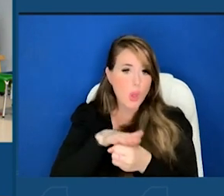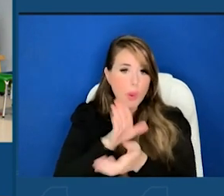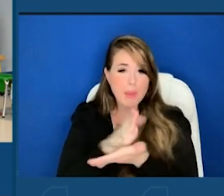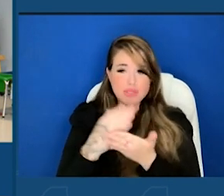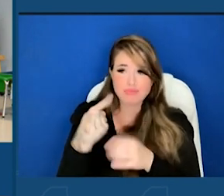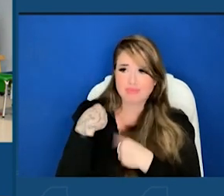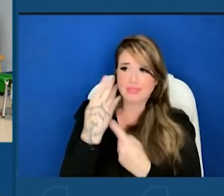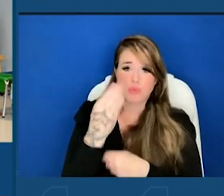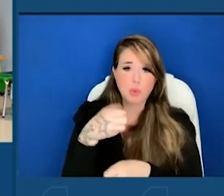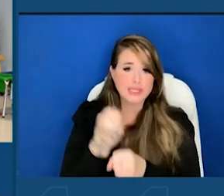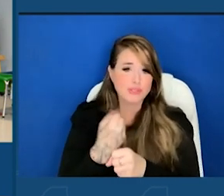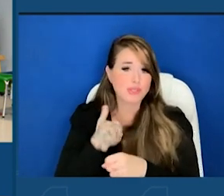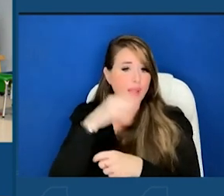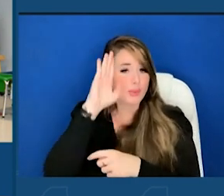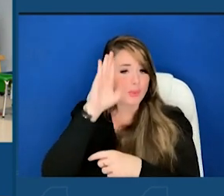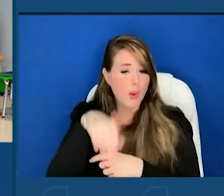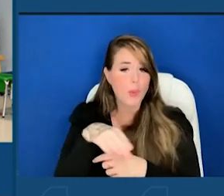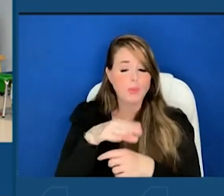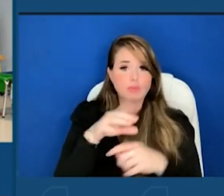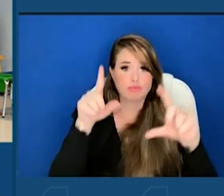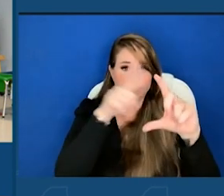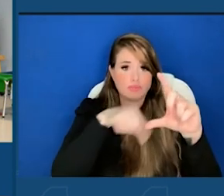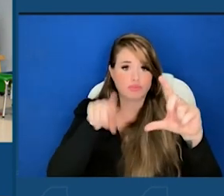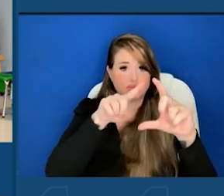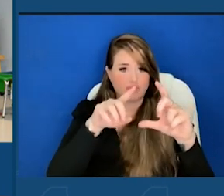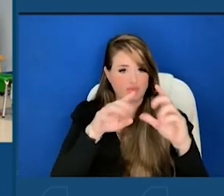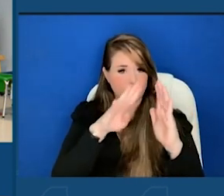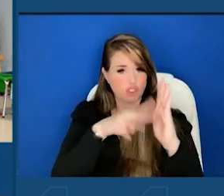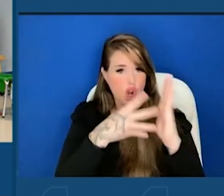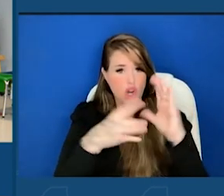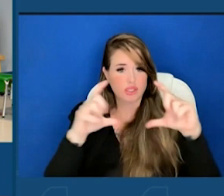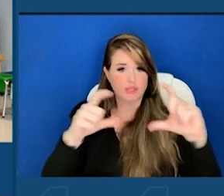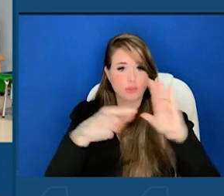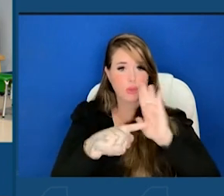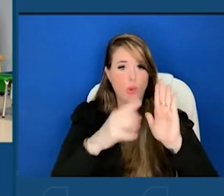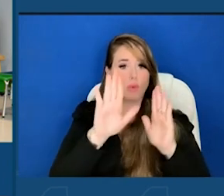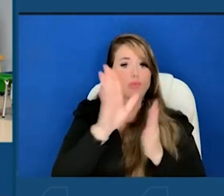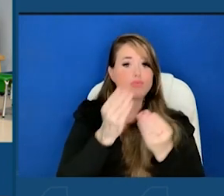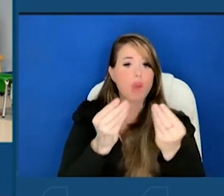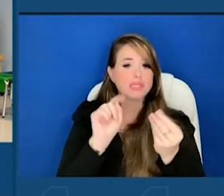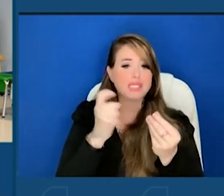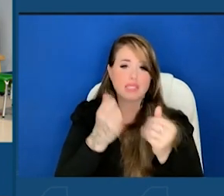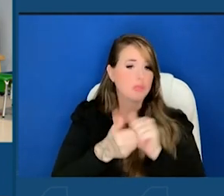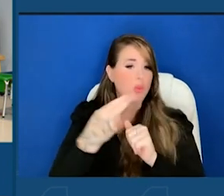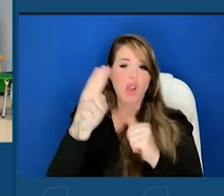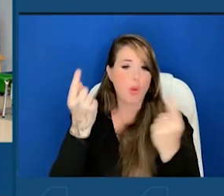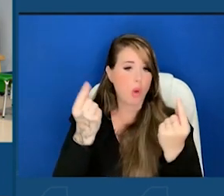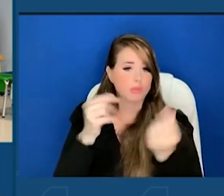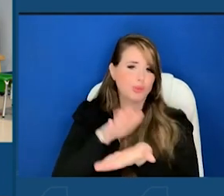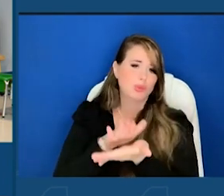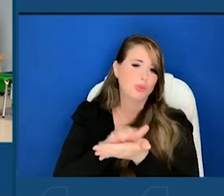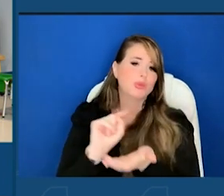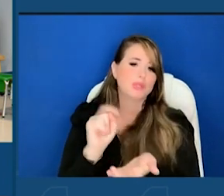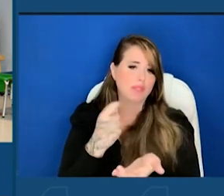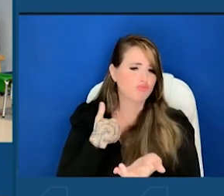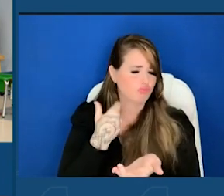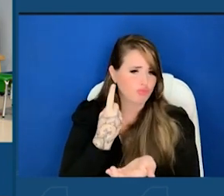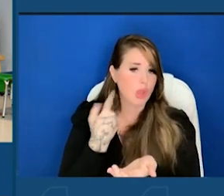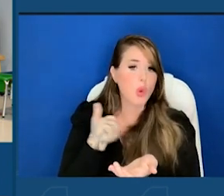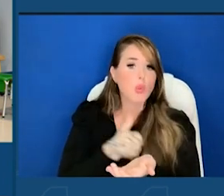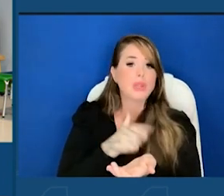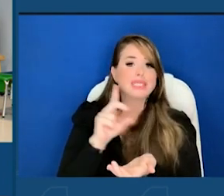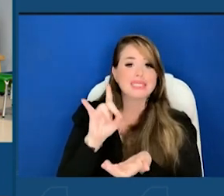know that the pie chart shows that the majority of your property taxes are school taxes. So we allocated this year